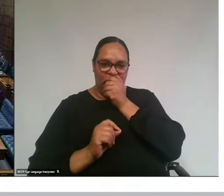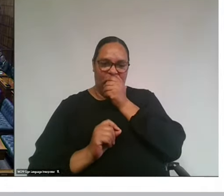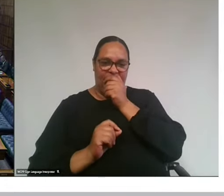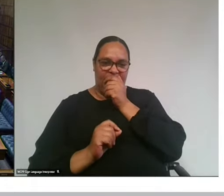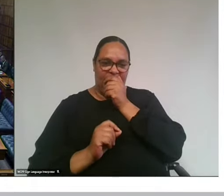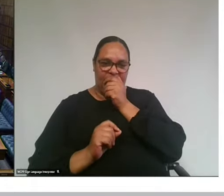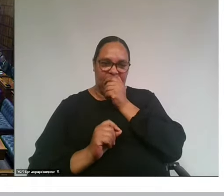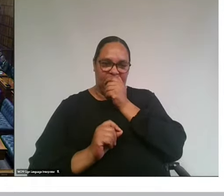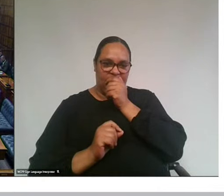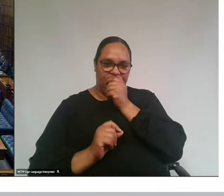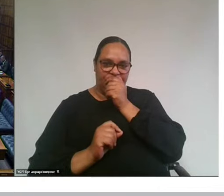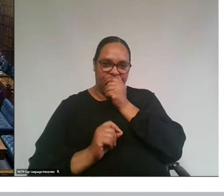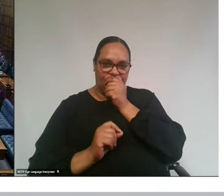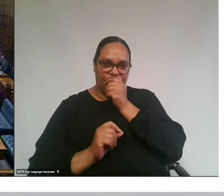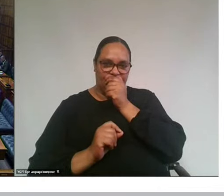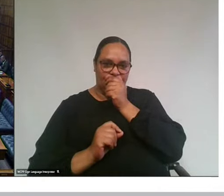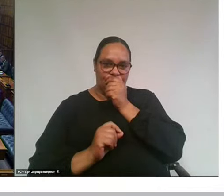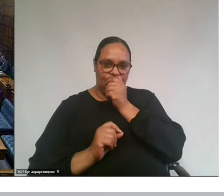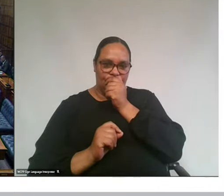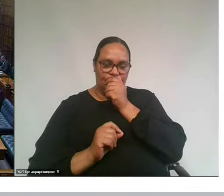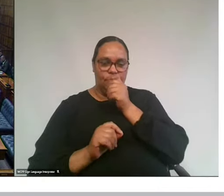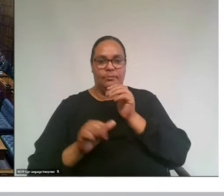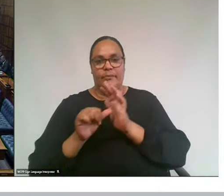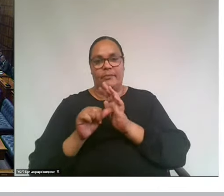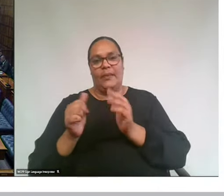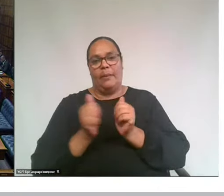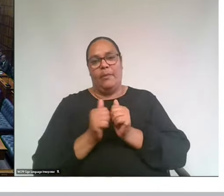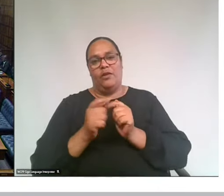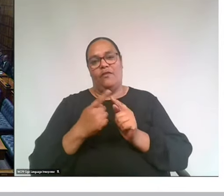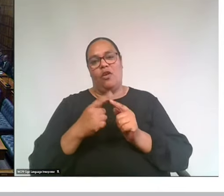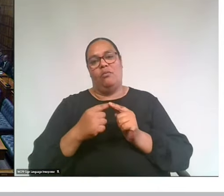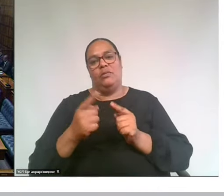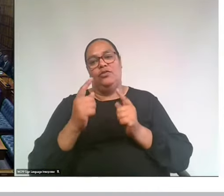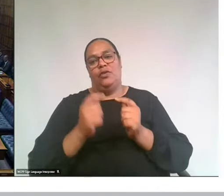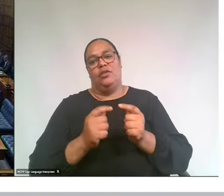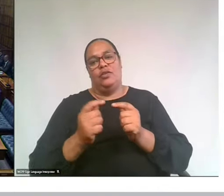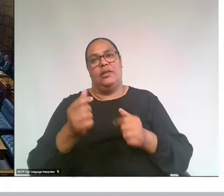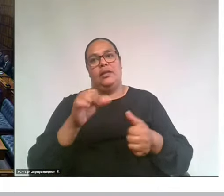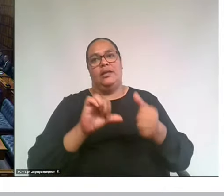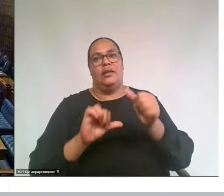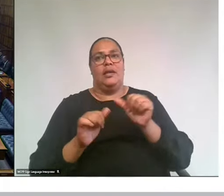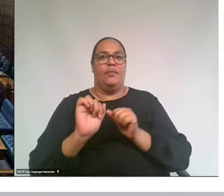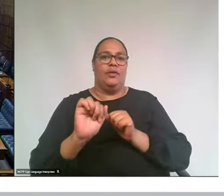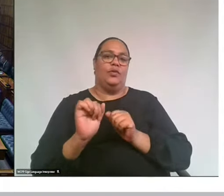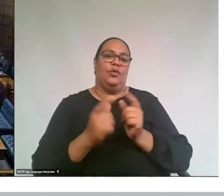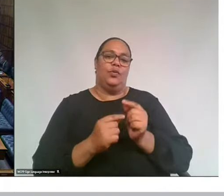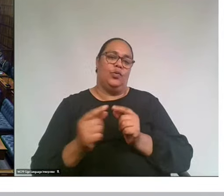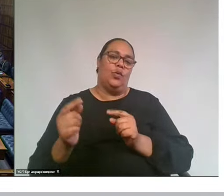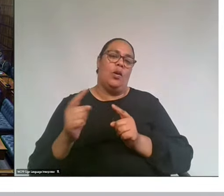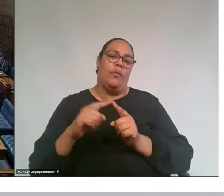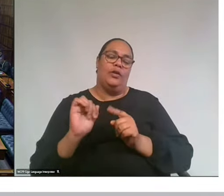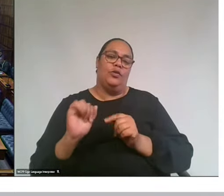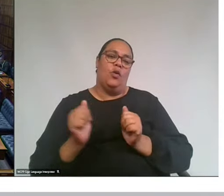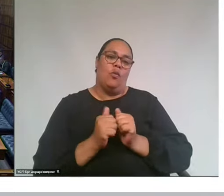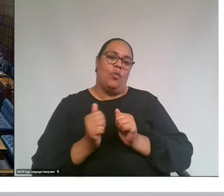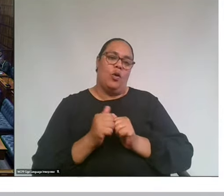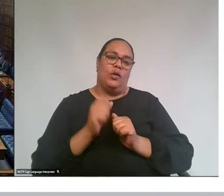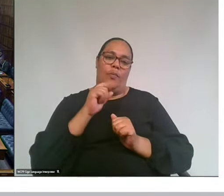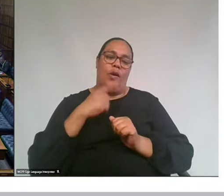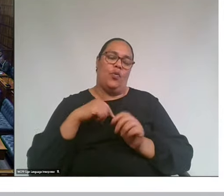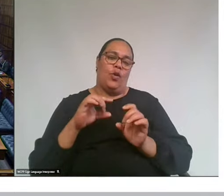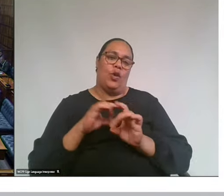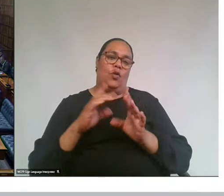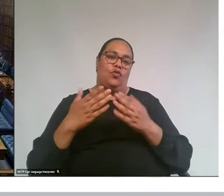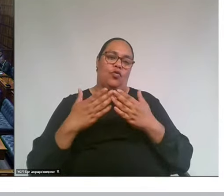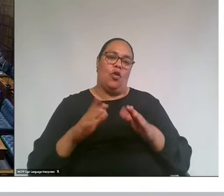the a key partner going from strength to strength is the chemical CA so it's with their partnership that we launched the